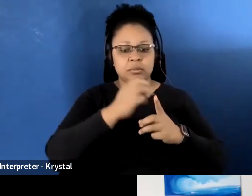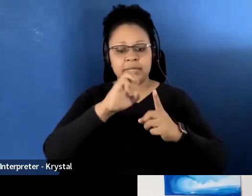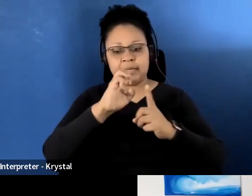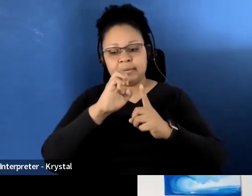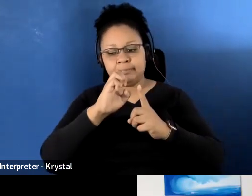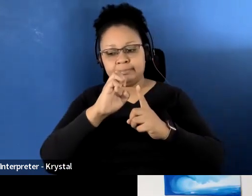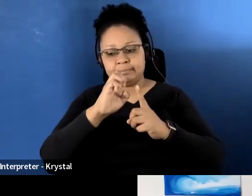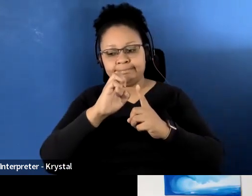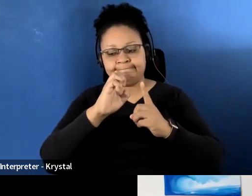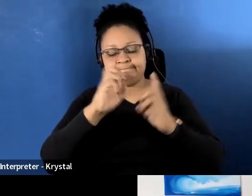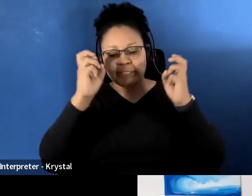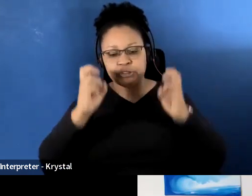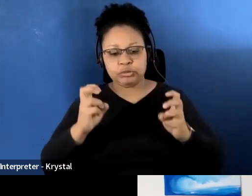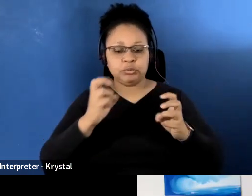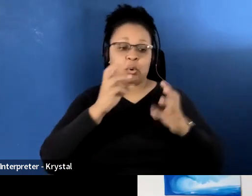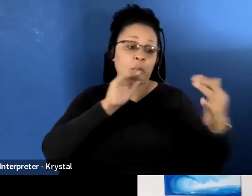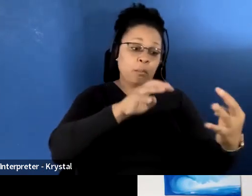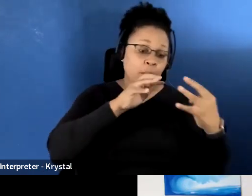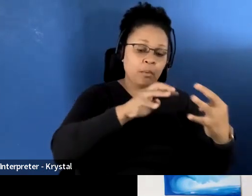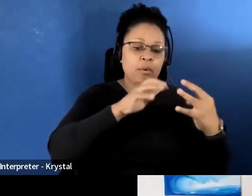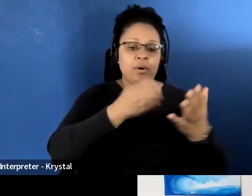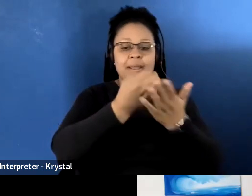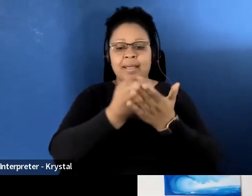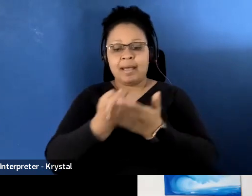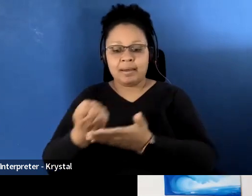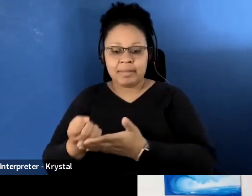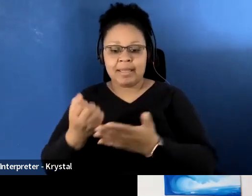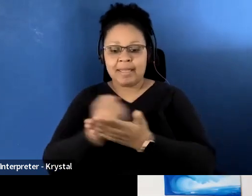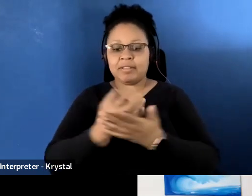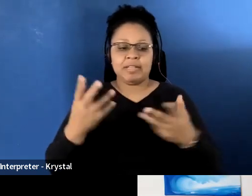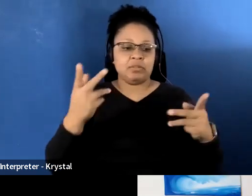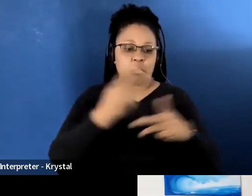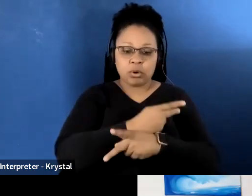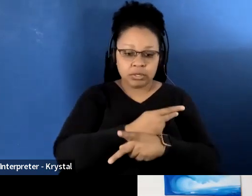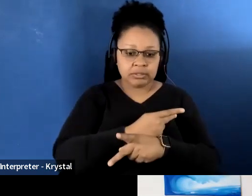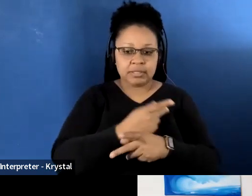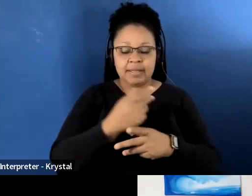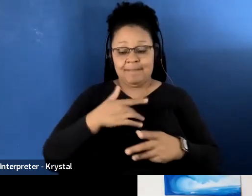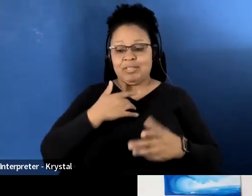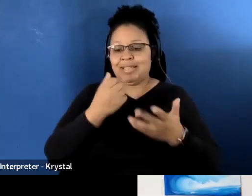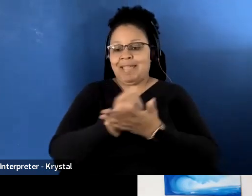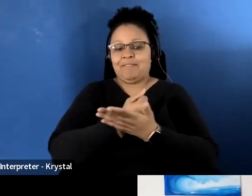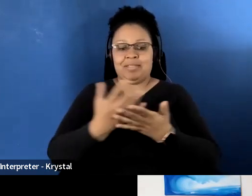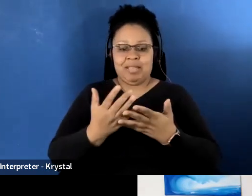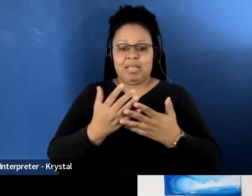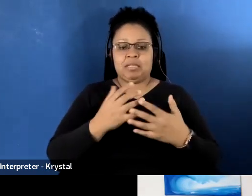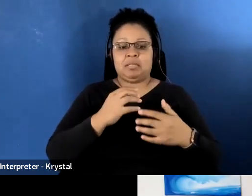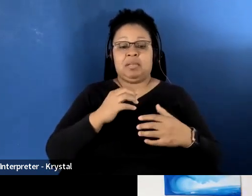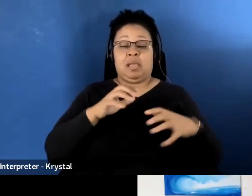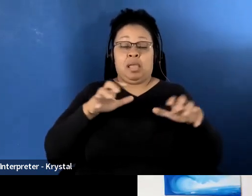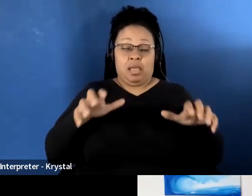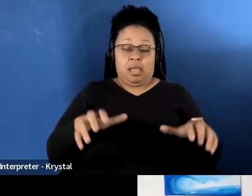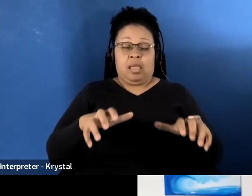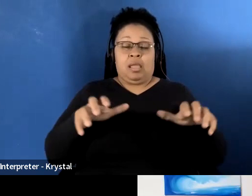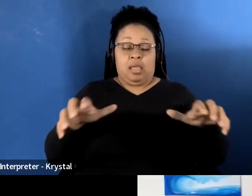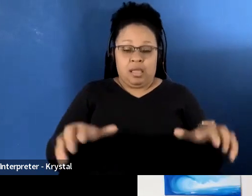is getting worse. It's hard to feel like anything is worth the effort. So yeah, let's kind of hit that for a